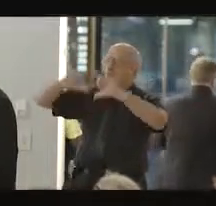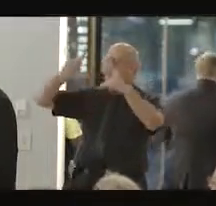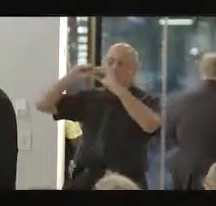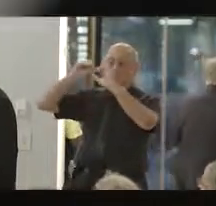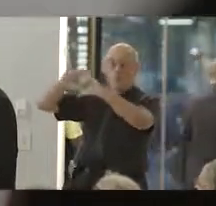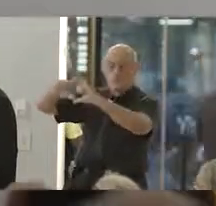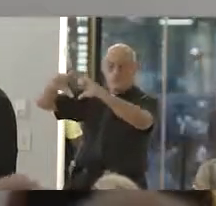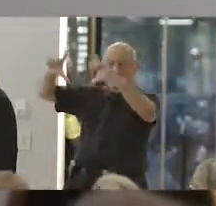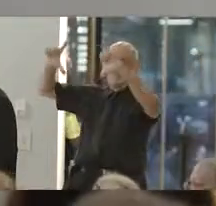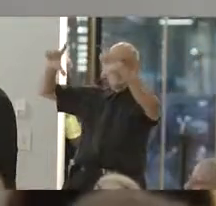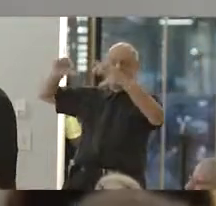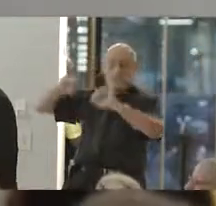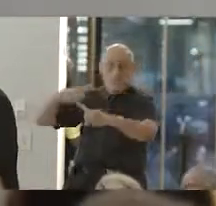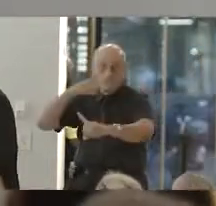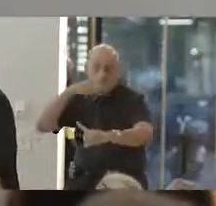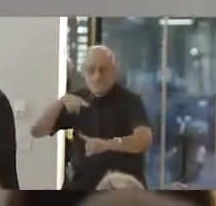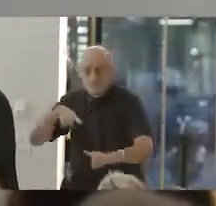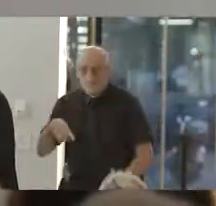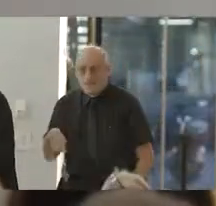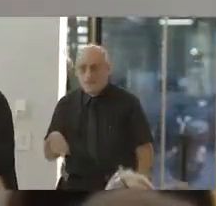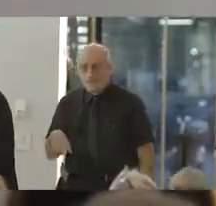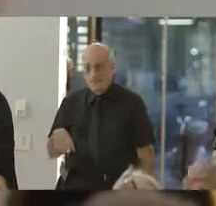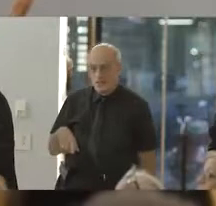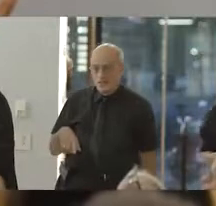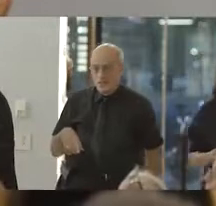bigger? Thank you.